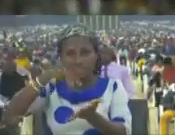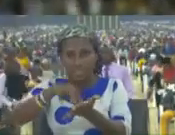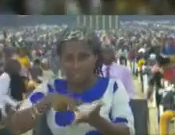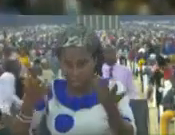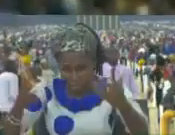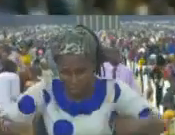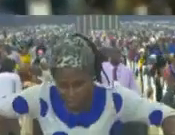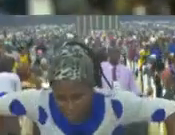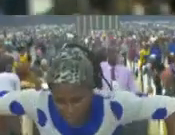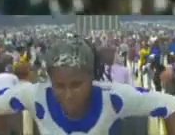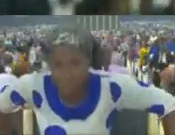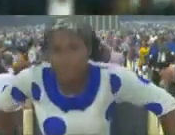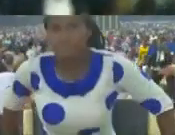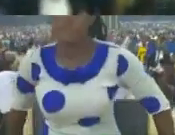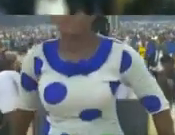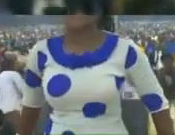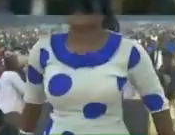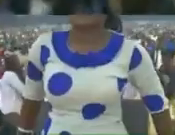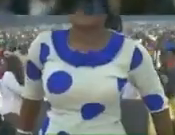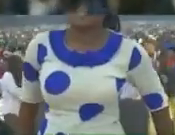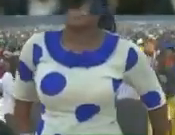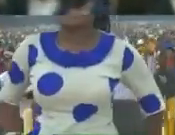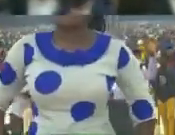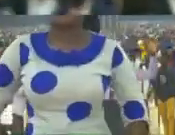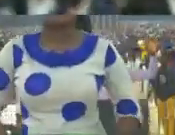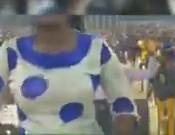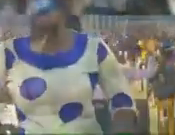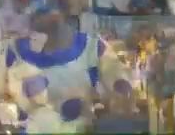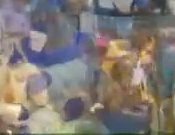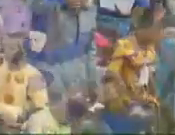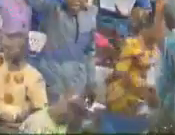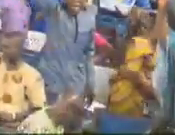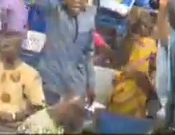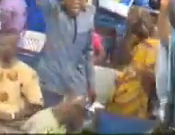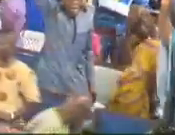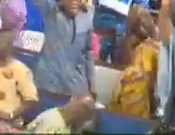Lift your voice to the Almighty God and say, Father,